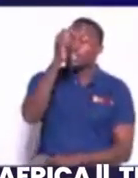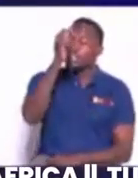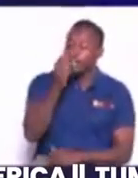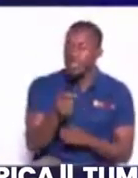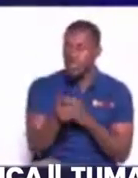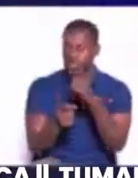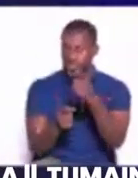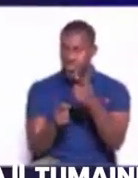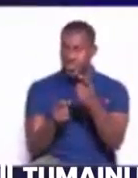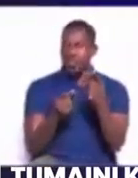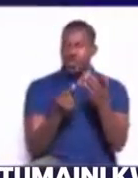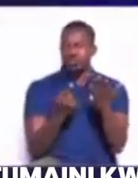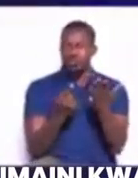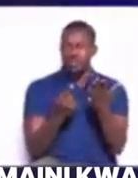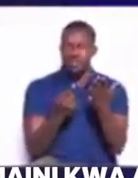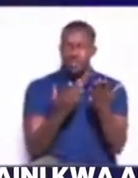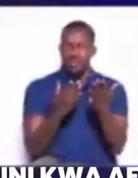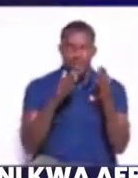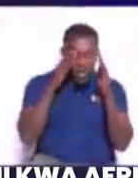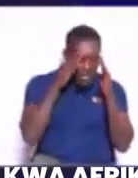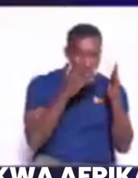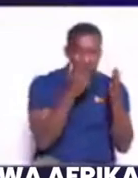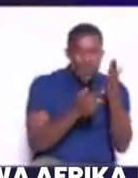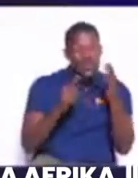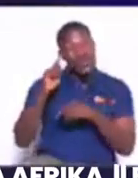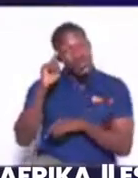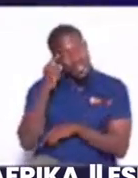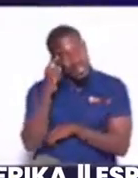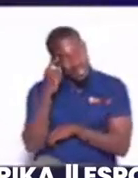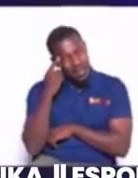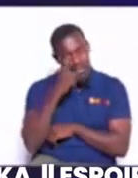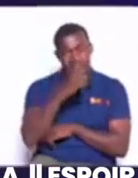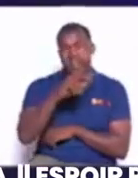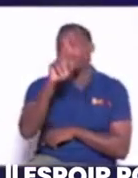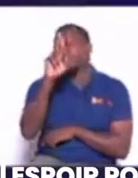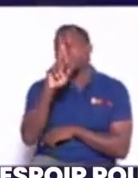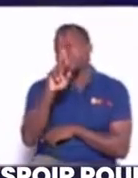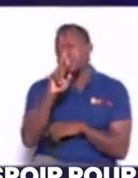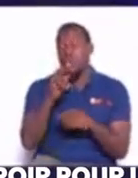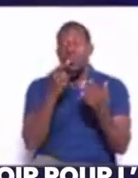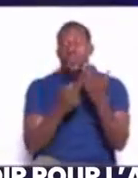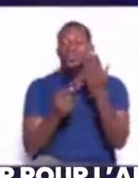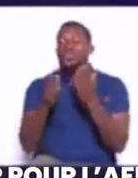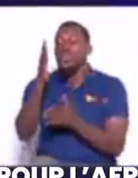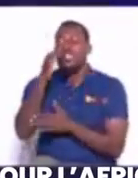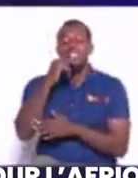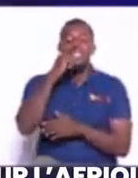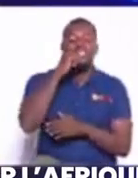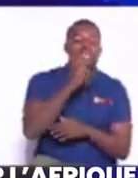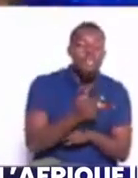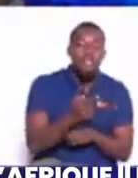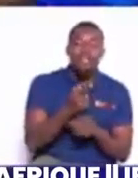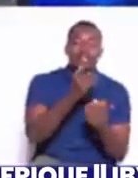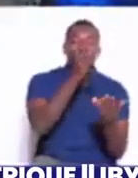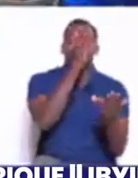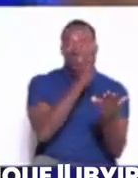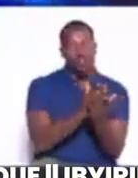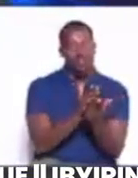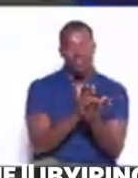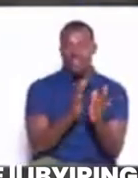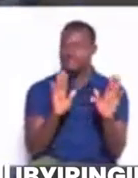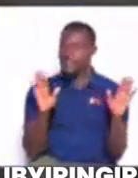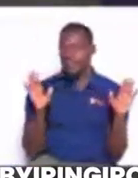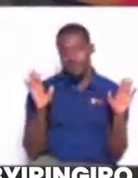right. God judges us based on what he says is right. It's not what